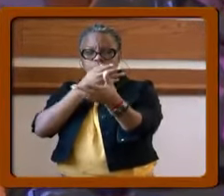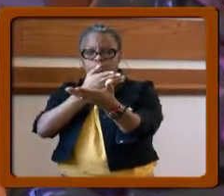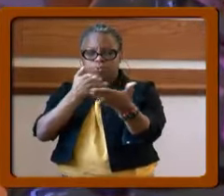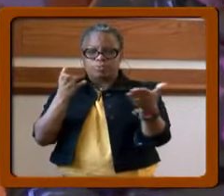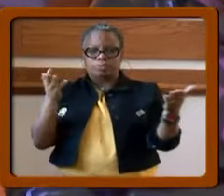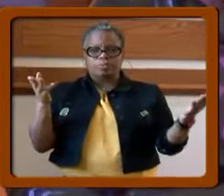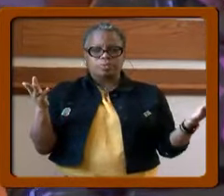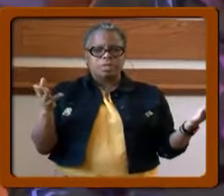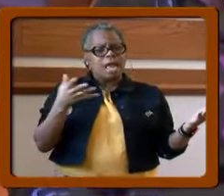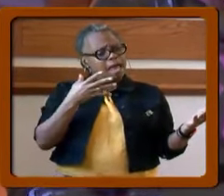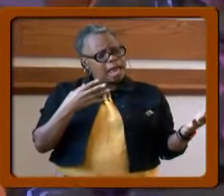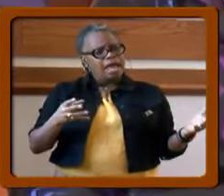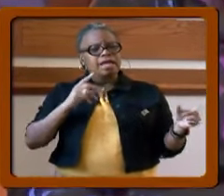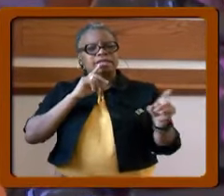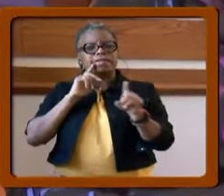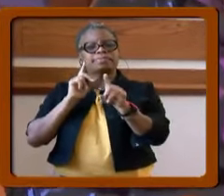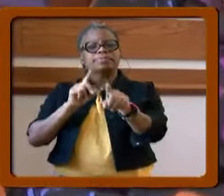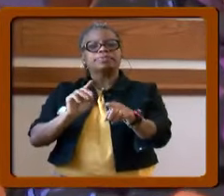And answers prayer.